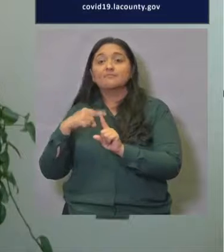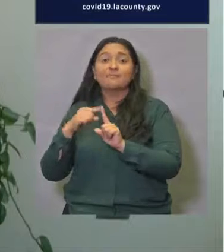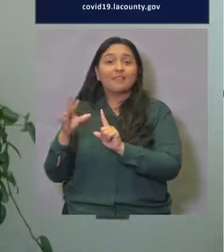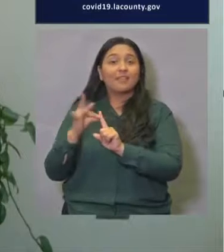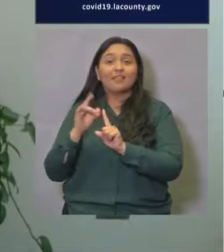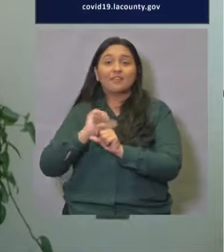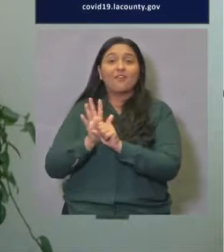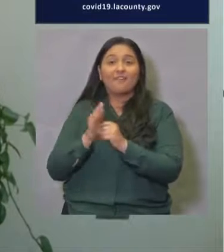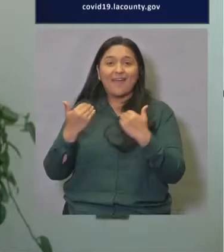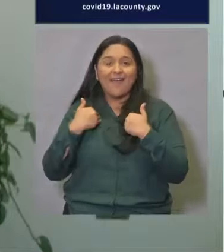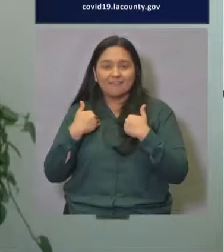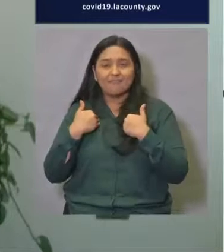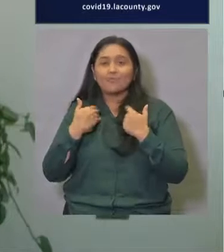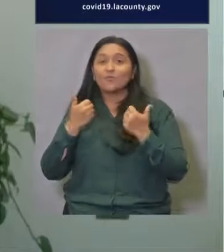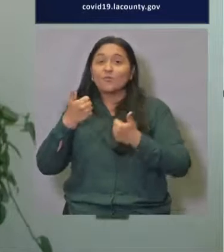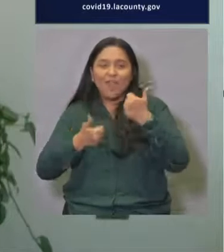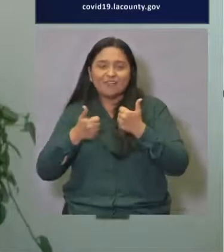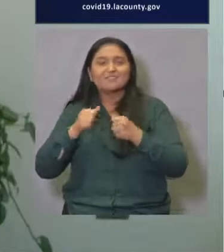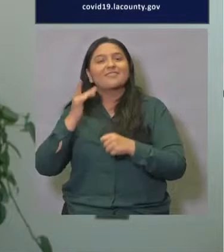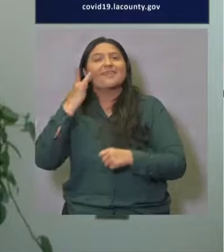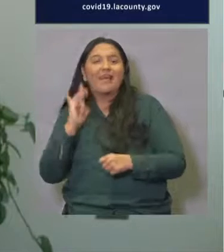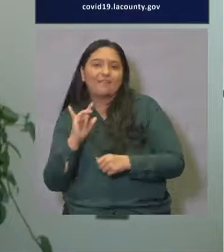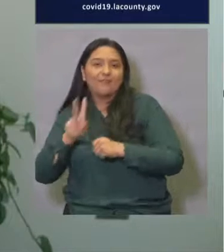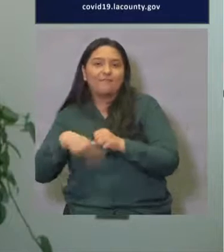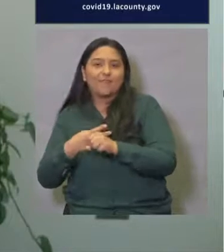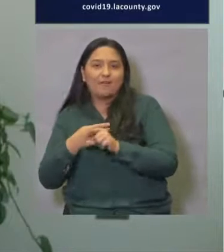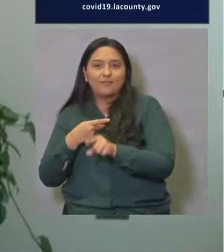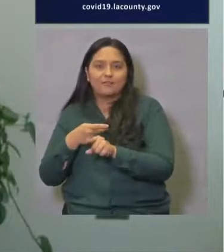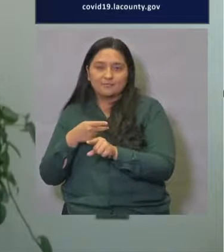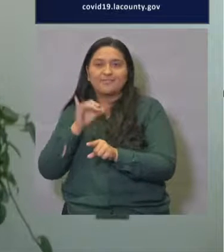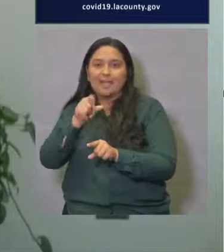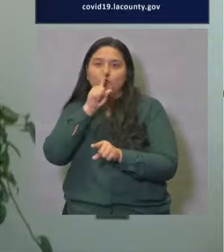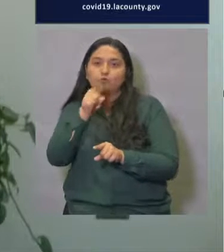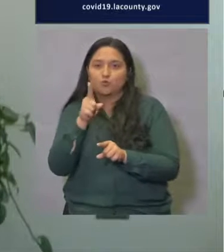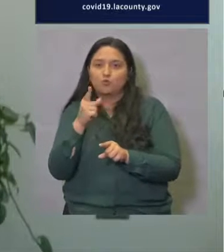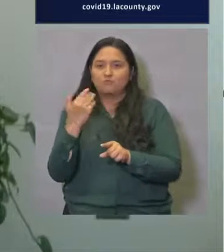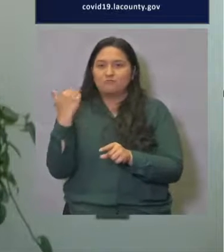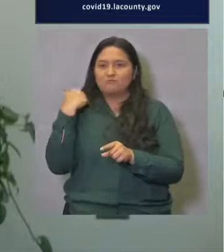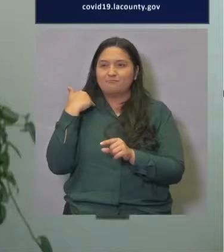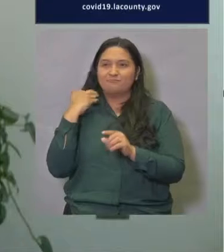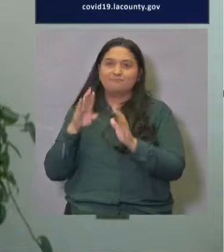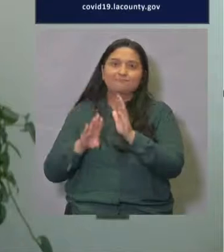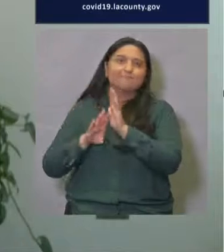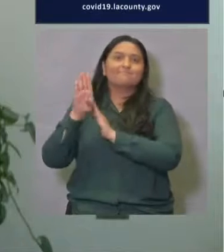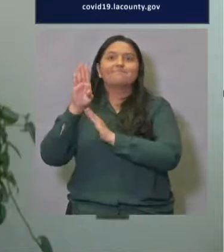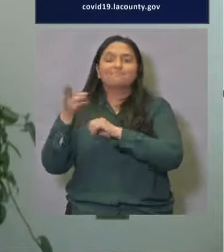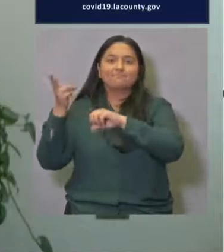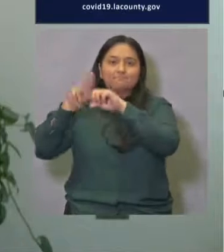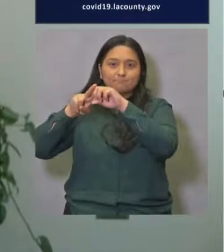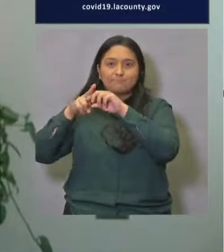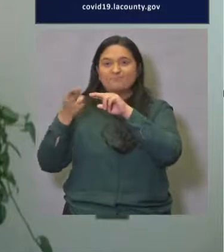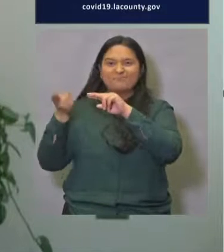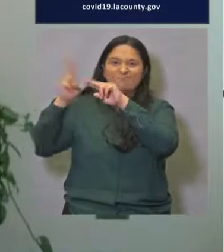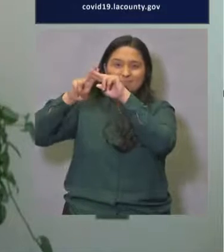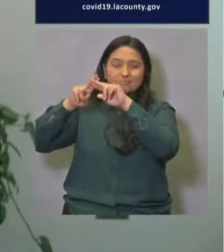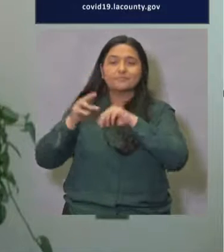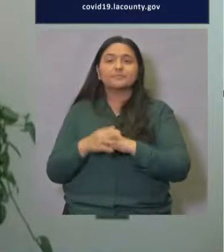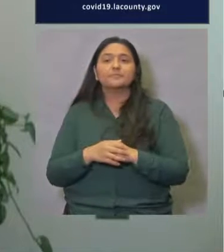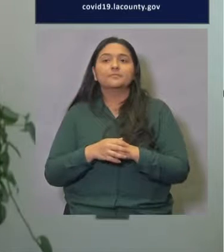California variant. That was particularly true during the height of the surge. Whether it crowds out another